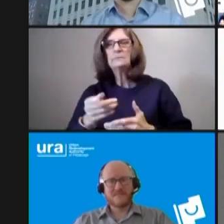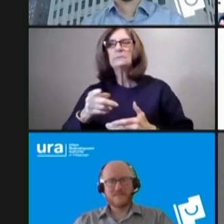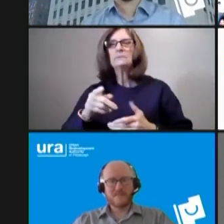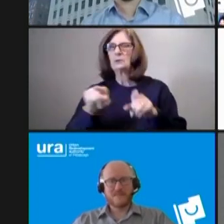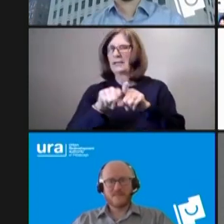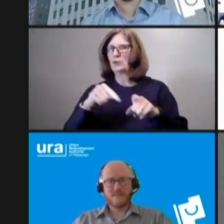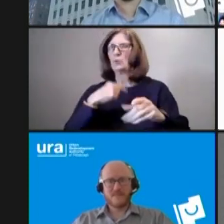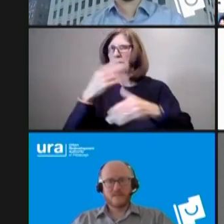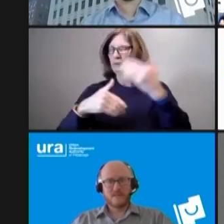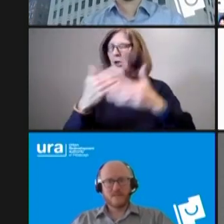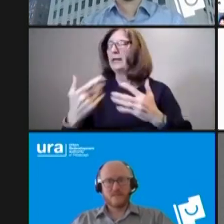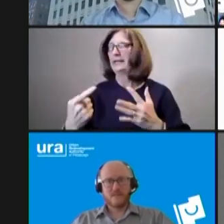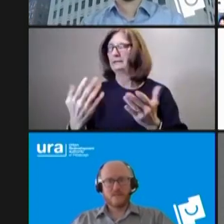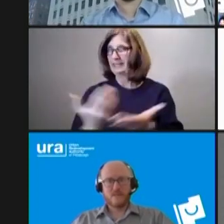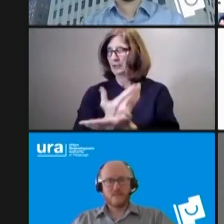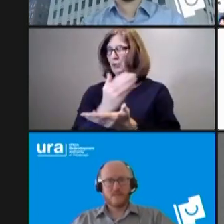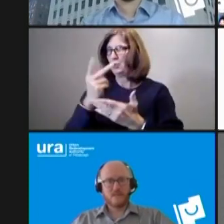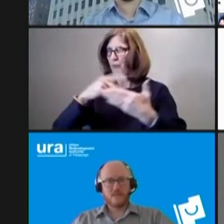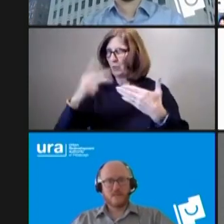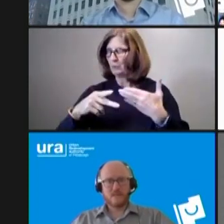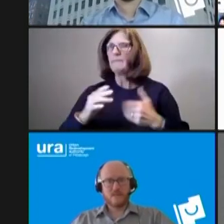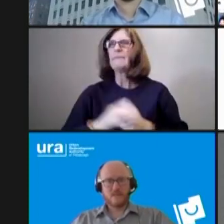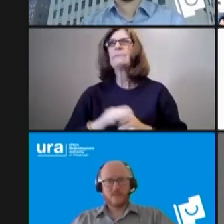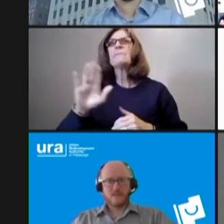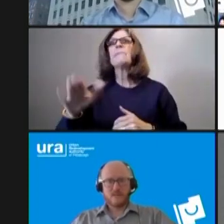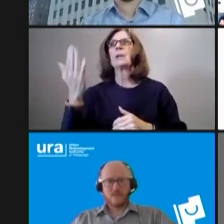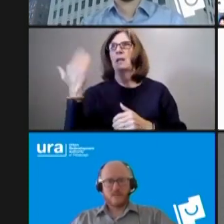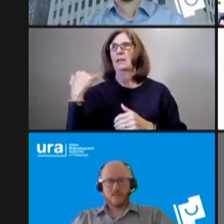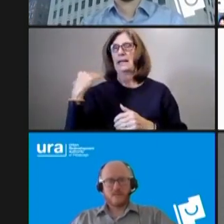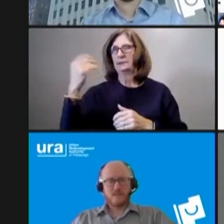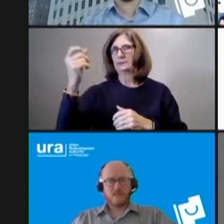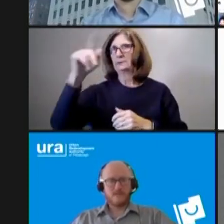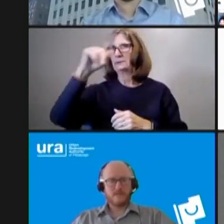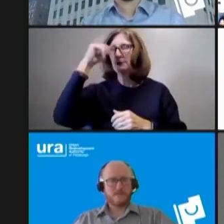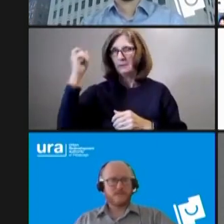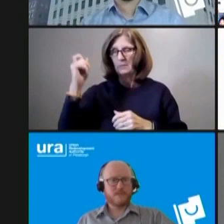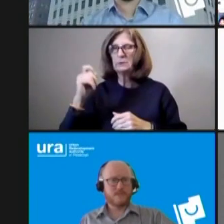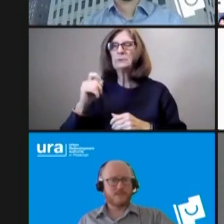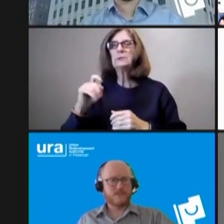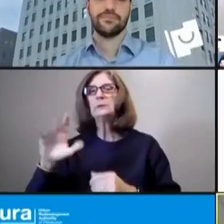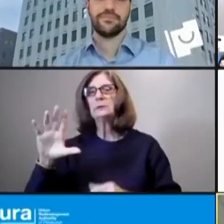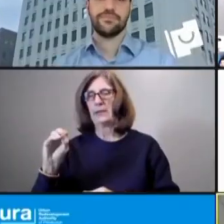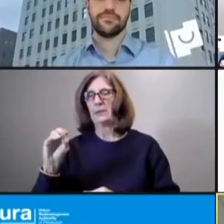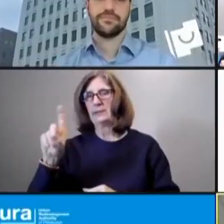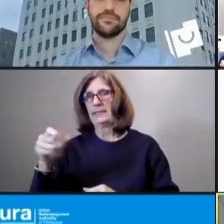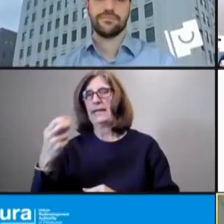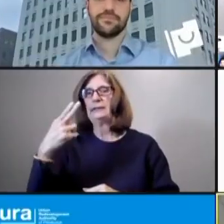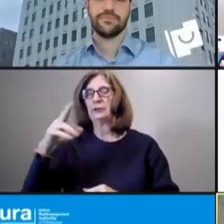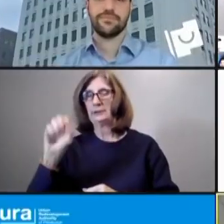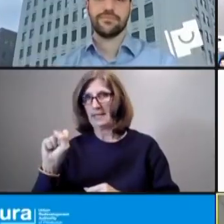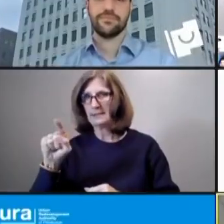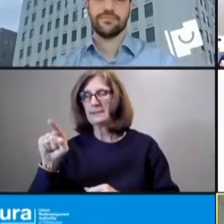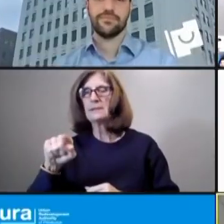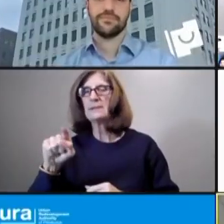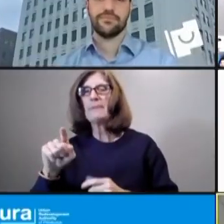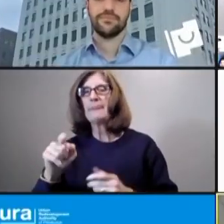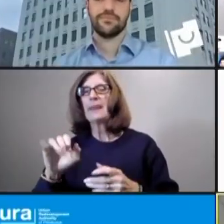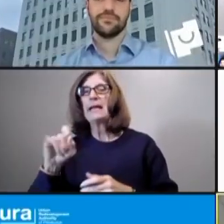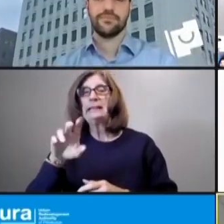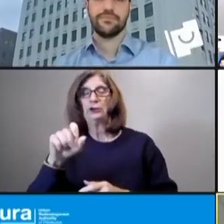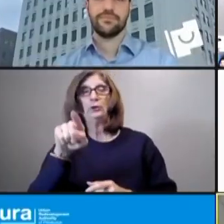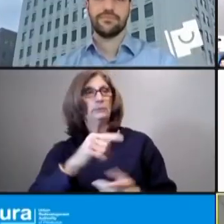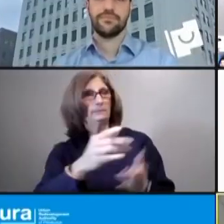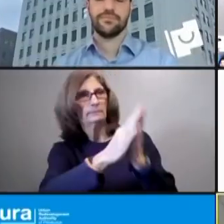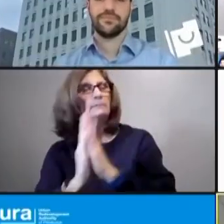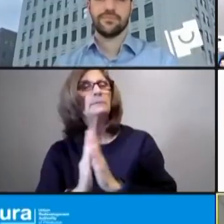new program. So last summer, County DHS issued an RFP for a collaborative,